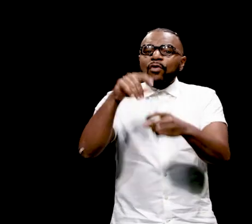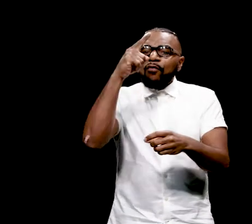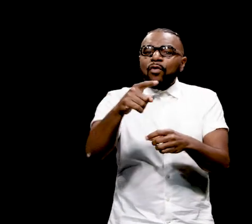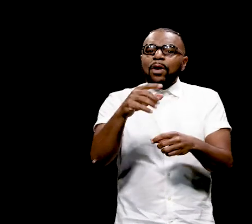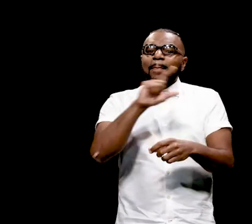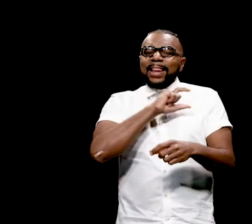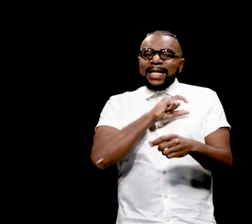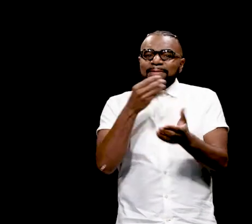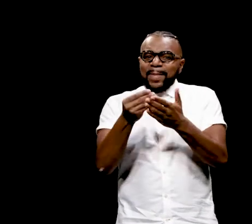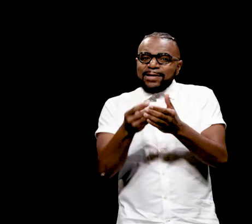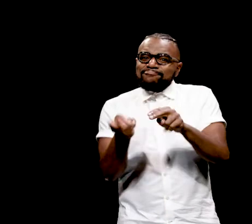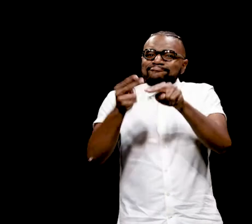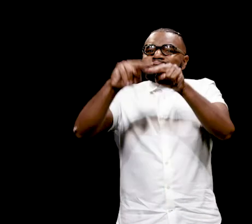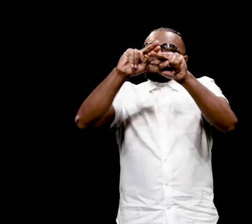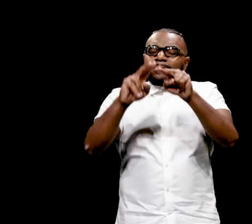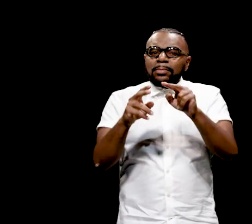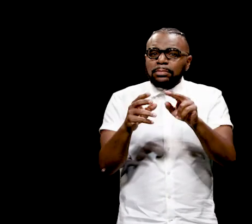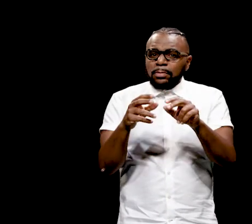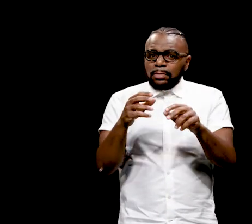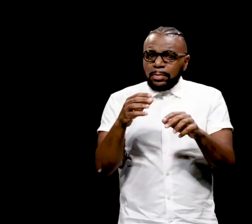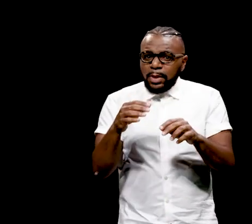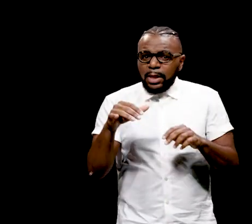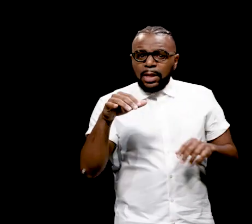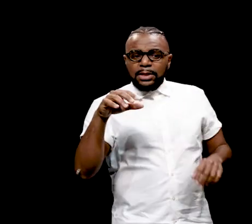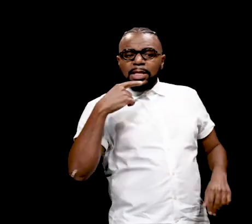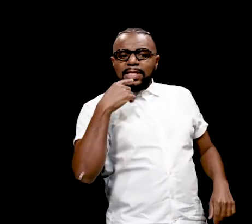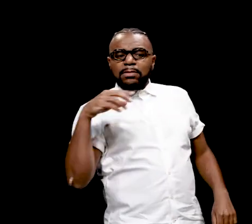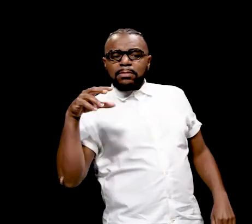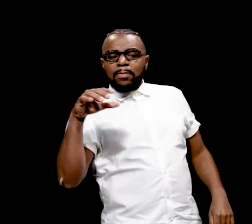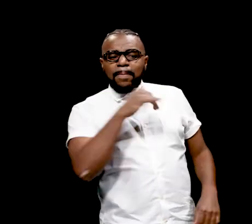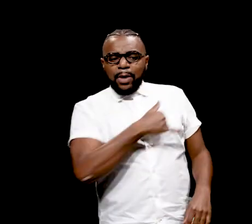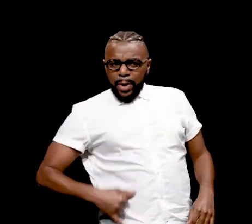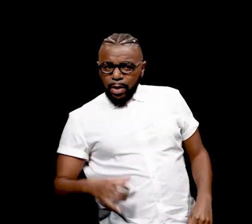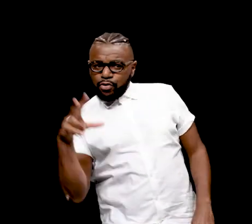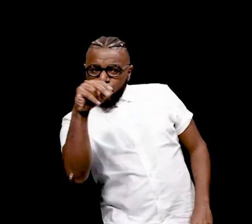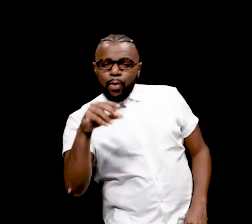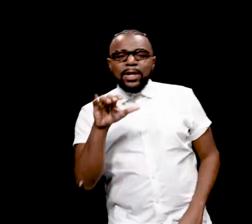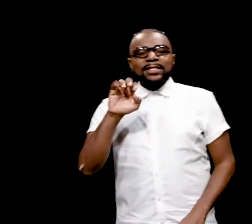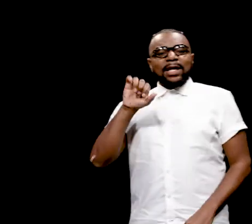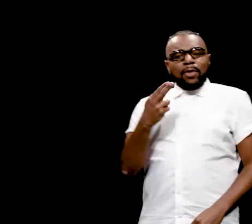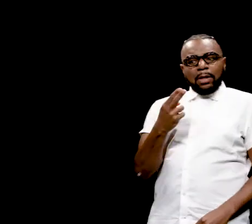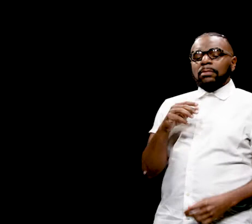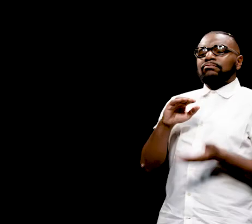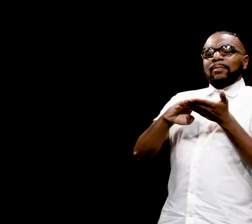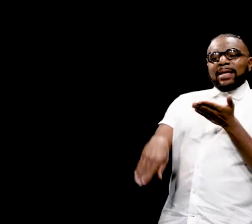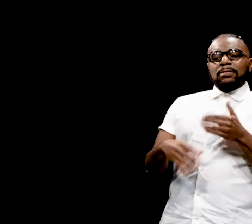again? Yes or no? Mayor Wheeler? No. Sarah Iannarone? Pass.